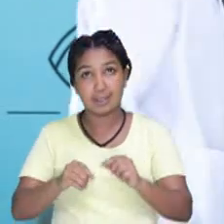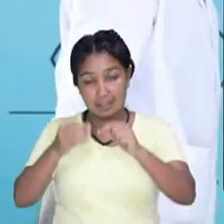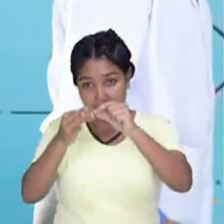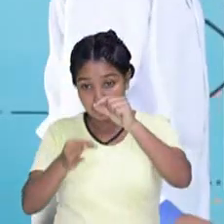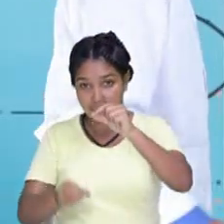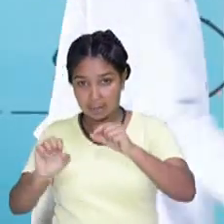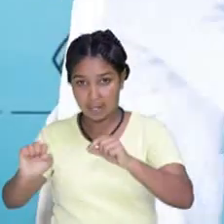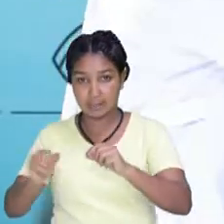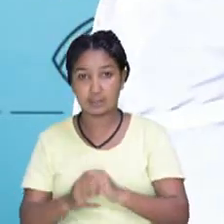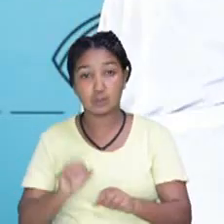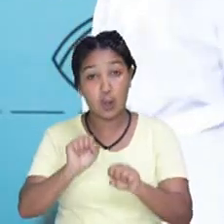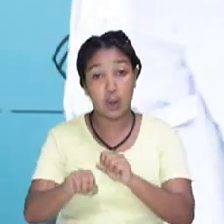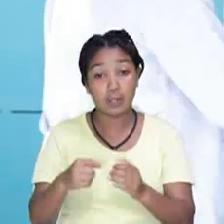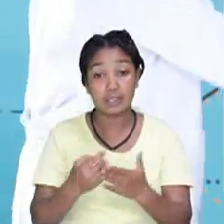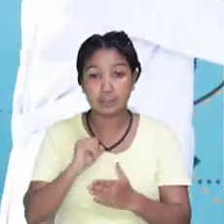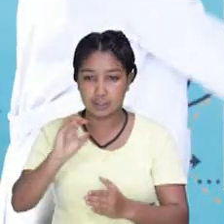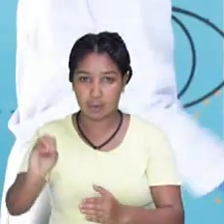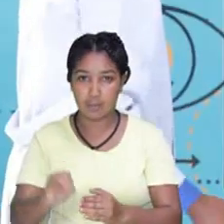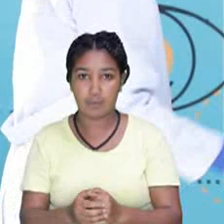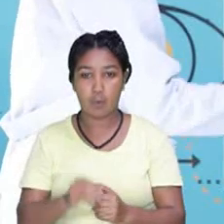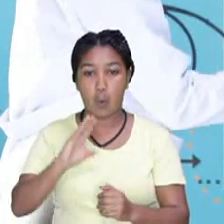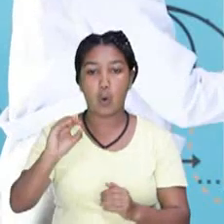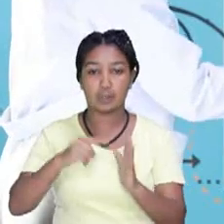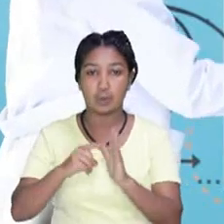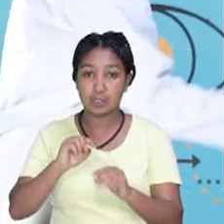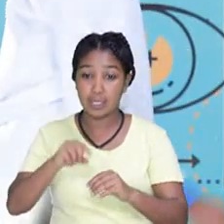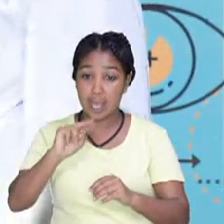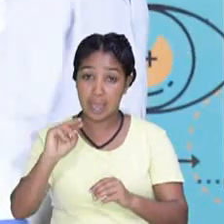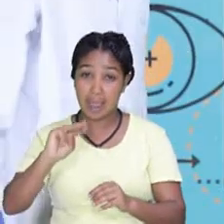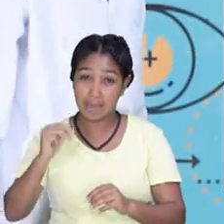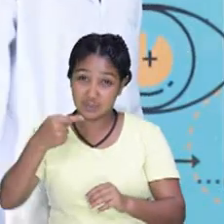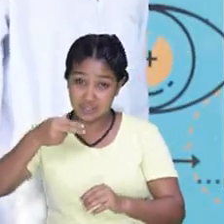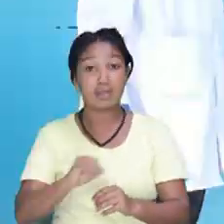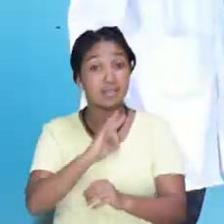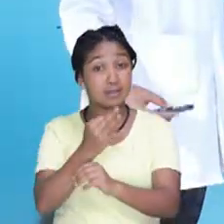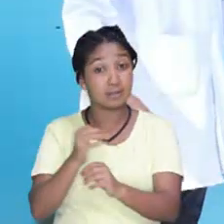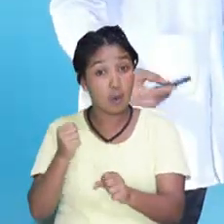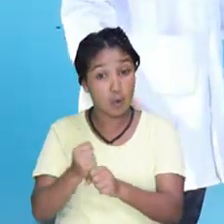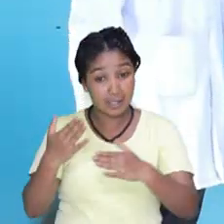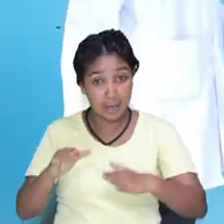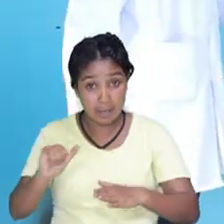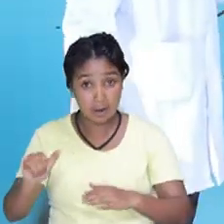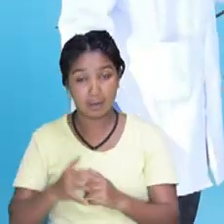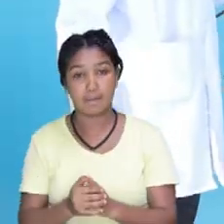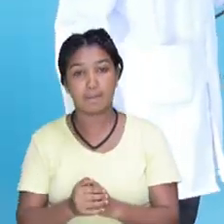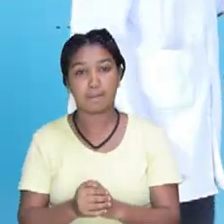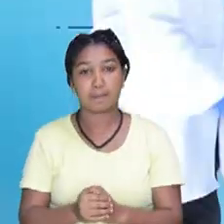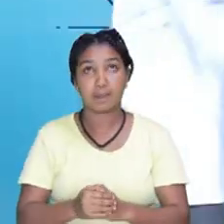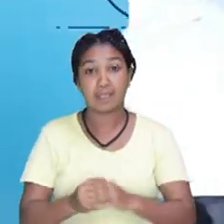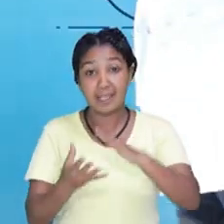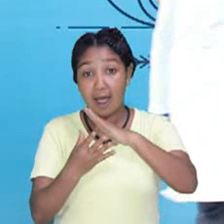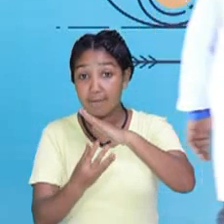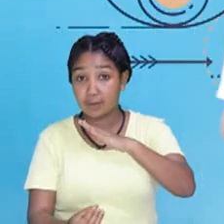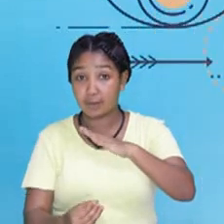displacement S. Therefore, it is 0, cos 0. Therefore, mgh is the work done by the